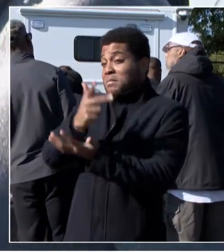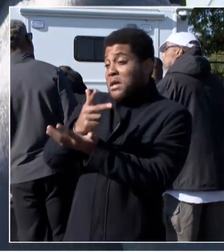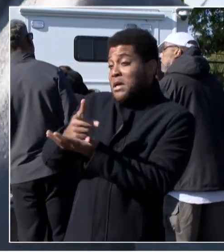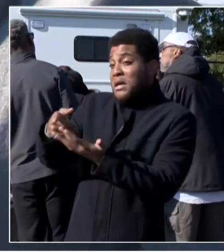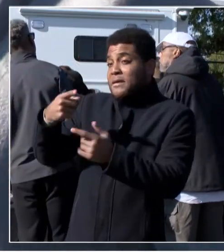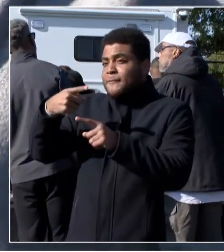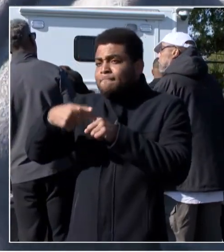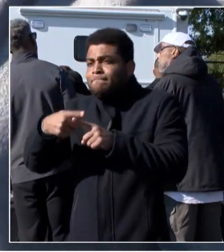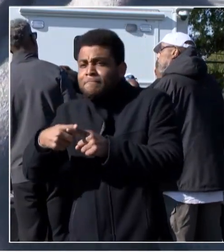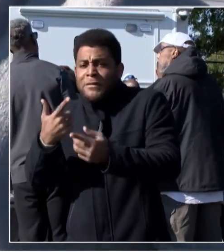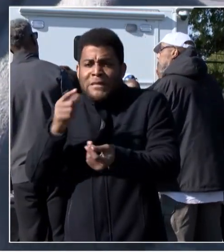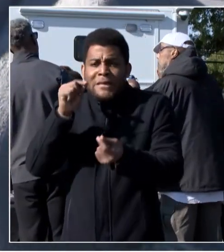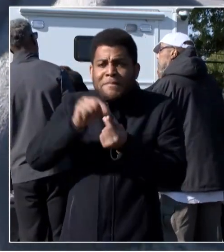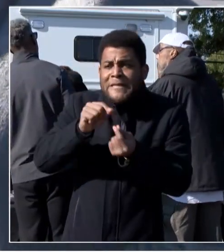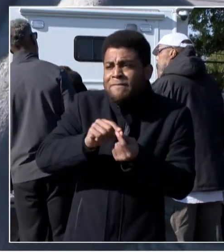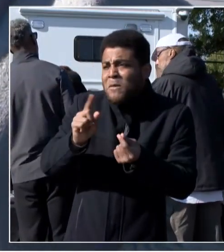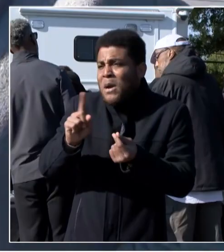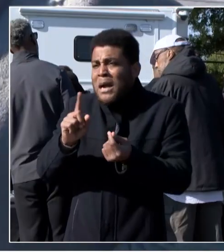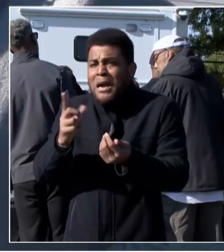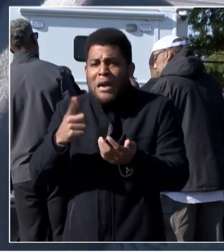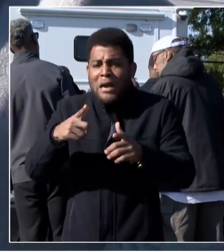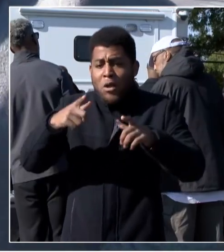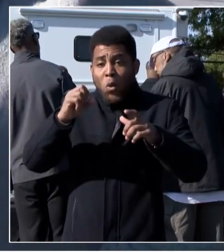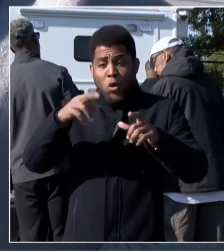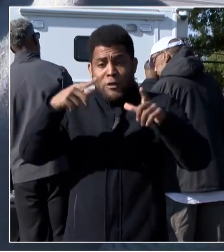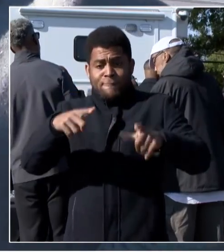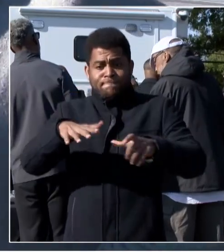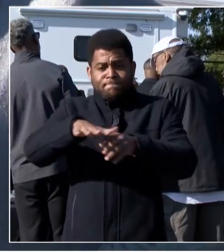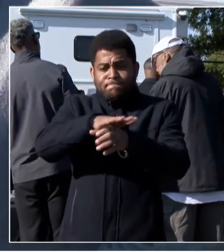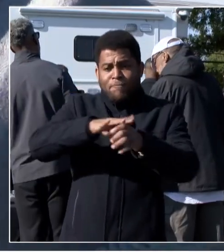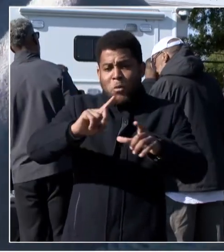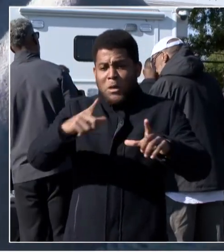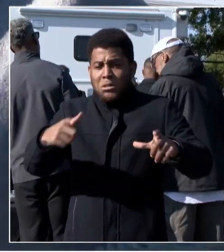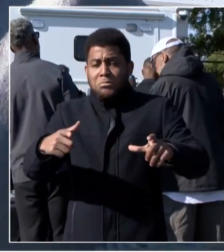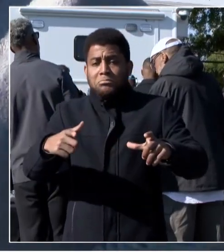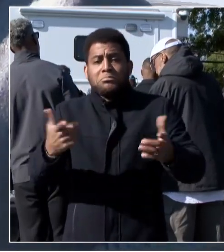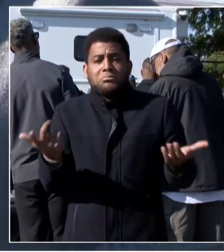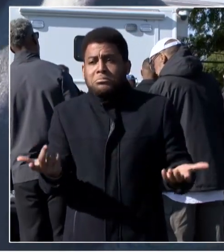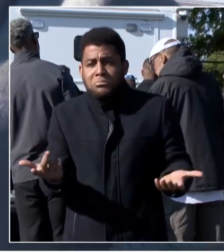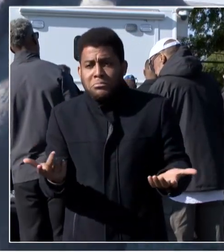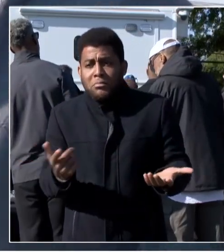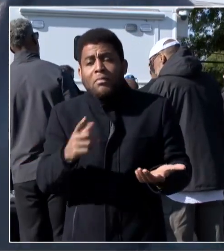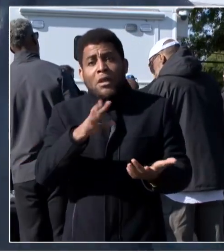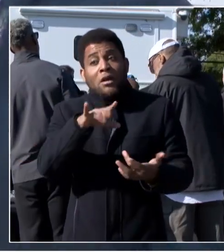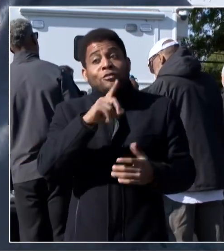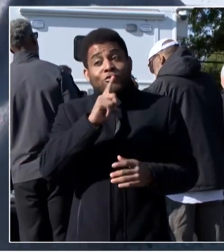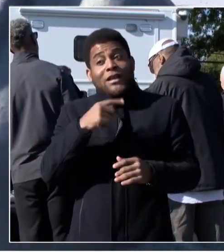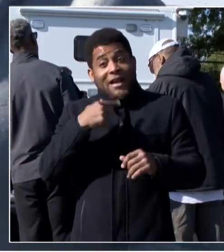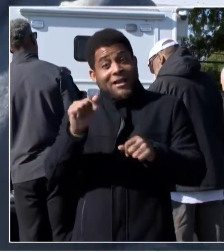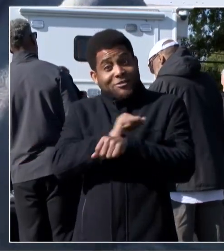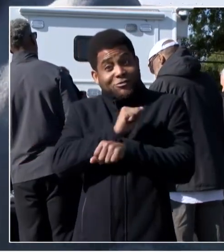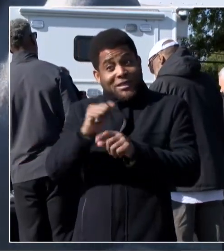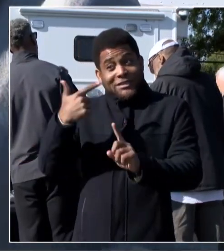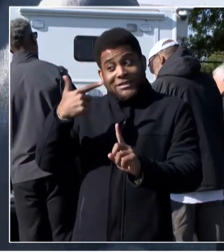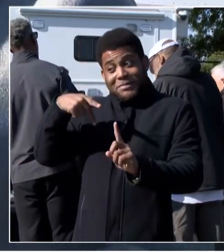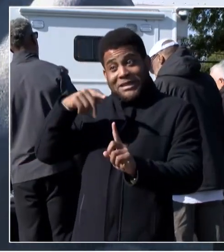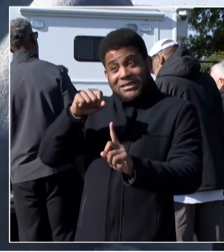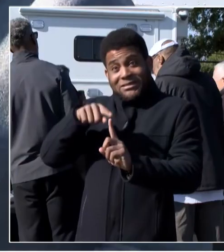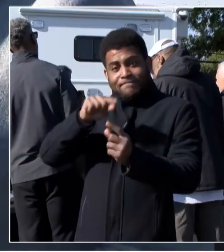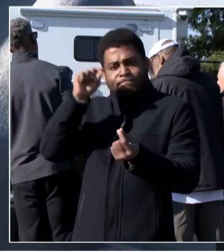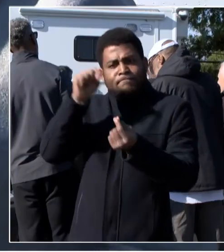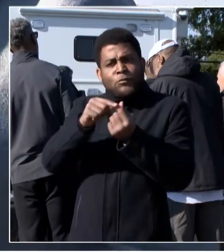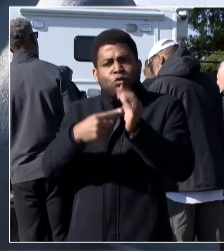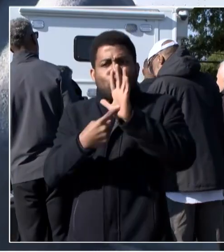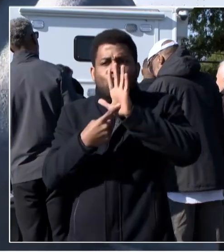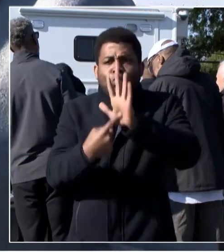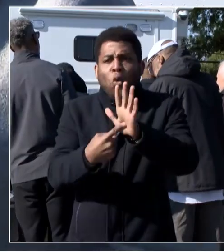show us in this parking lot. You'll be able to click it, and it can pull up actual GPS navigation to that location. If it starts to move,